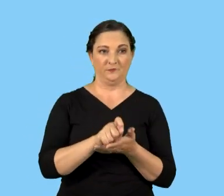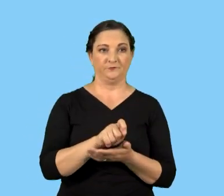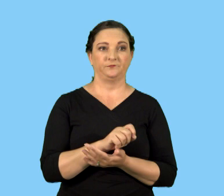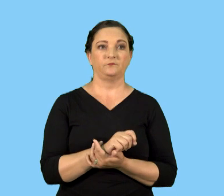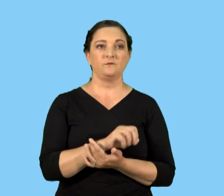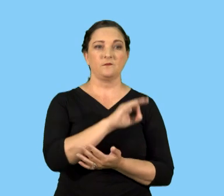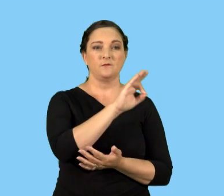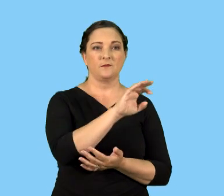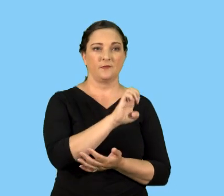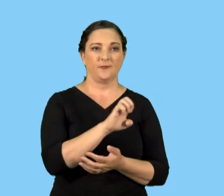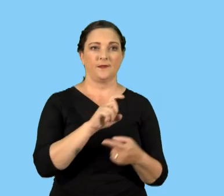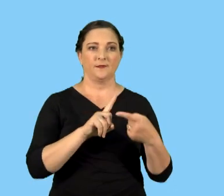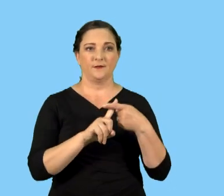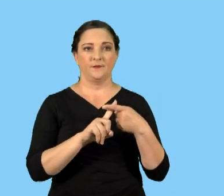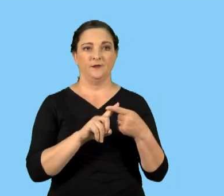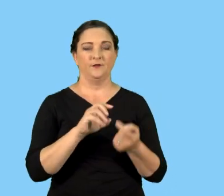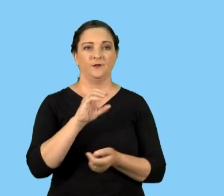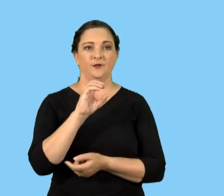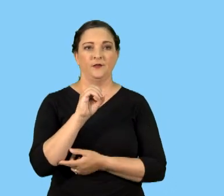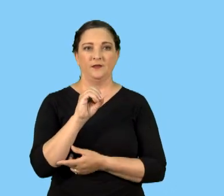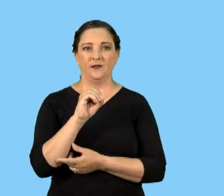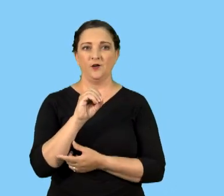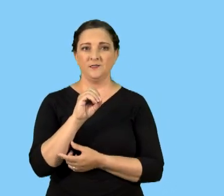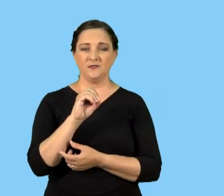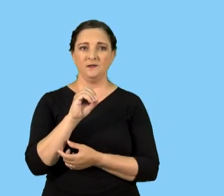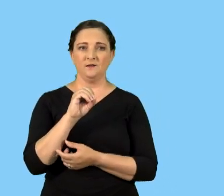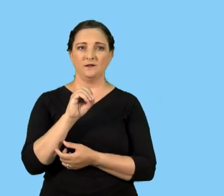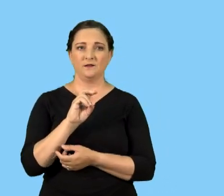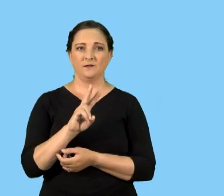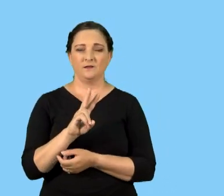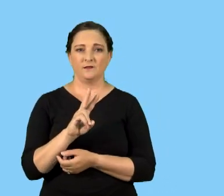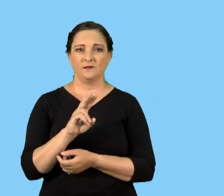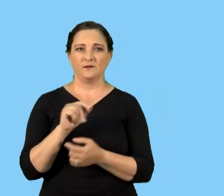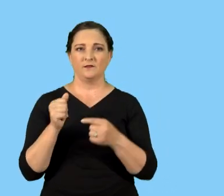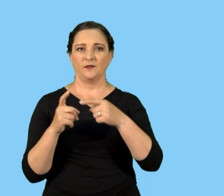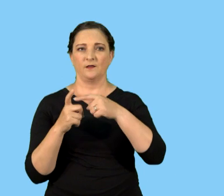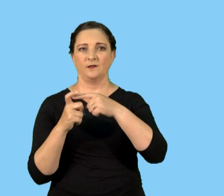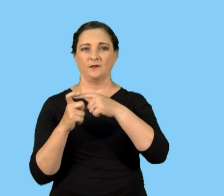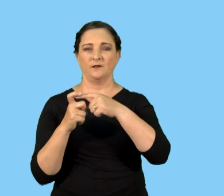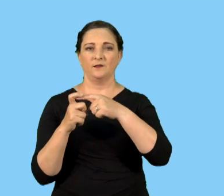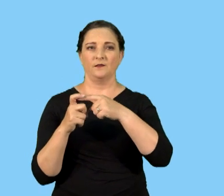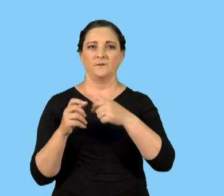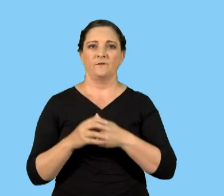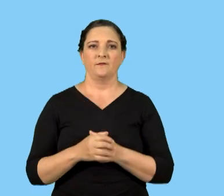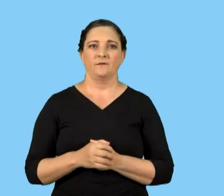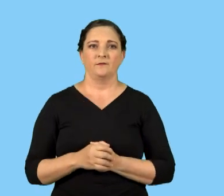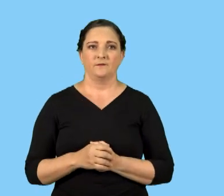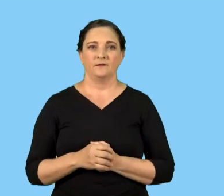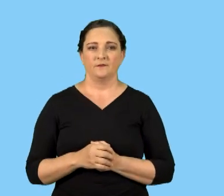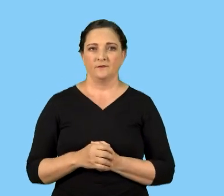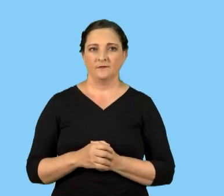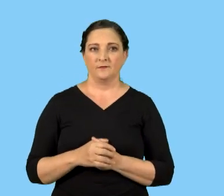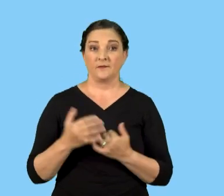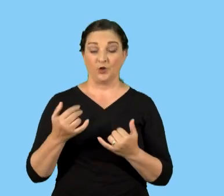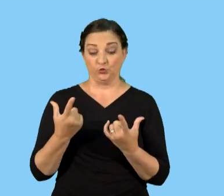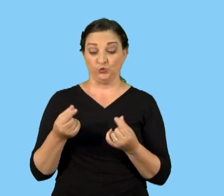again, reacting to form FeO. So we need to balance this oxygen so that it is equals to this